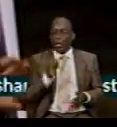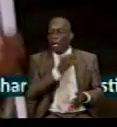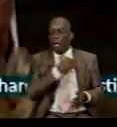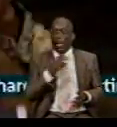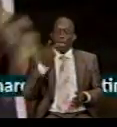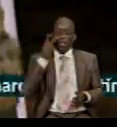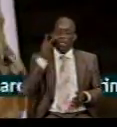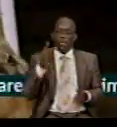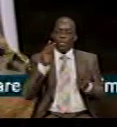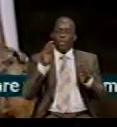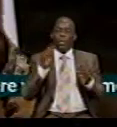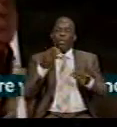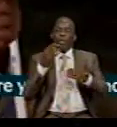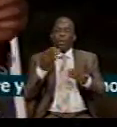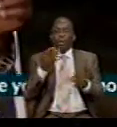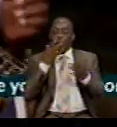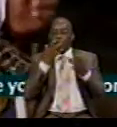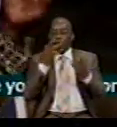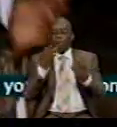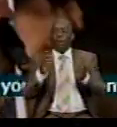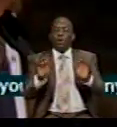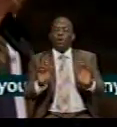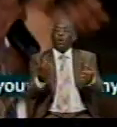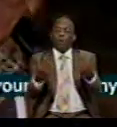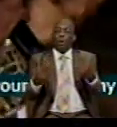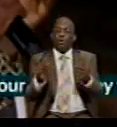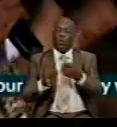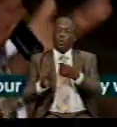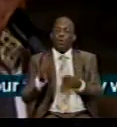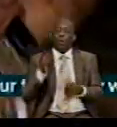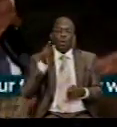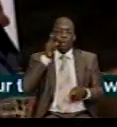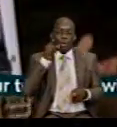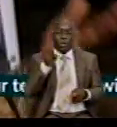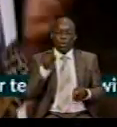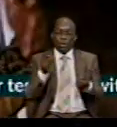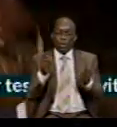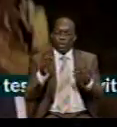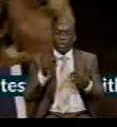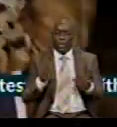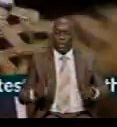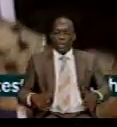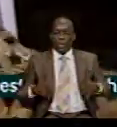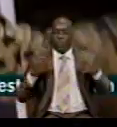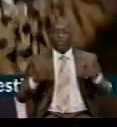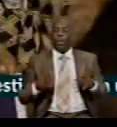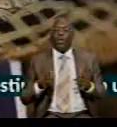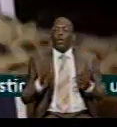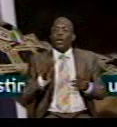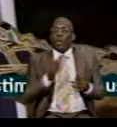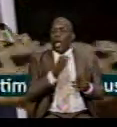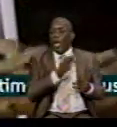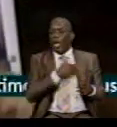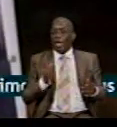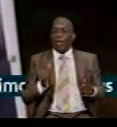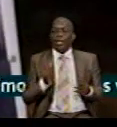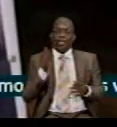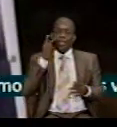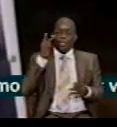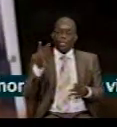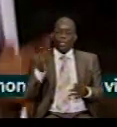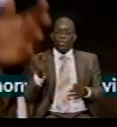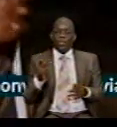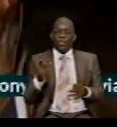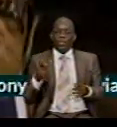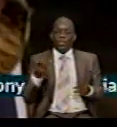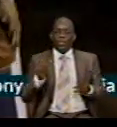me and say, take it, my brother. Somebody will just see me and say, where is our wife? Please, I can you? Favor. I'm sorry, my brother. Please, can you